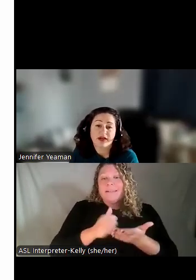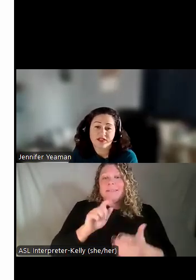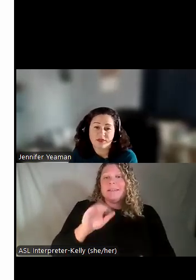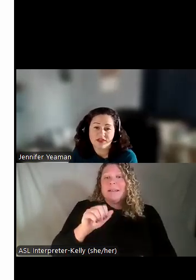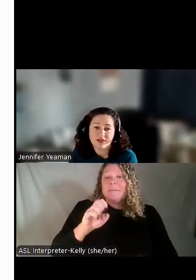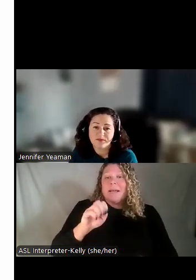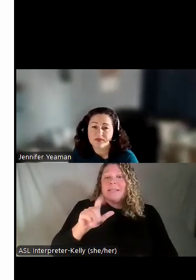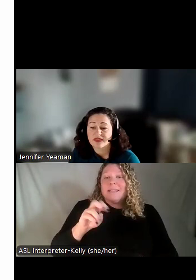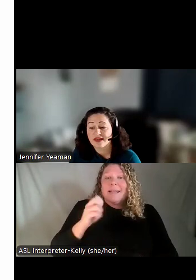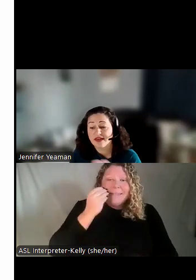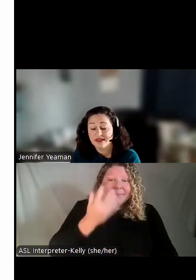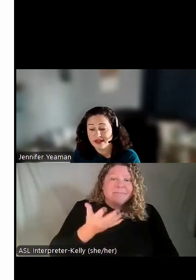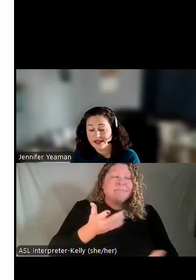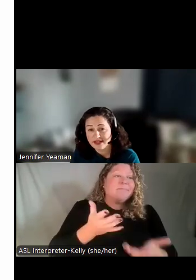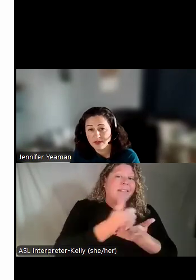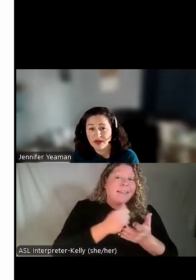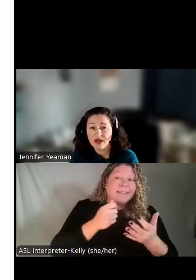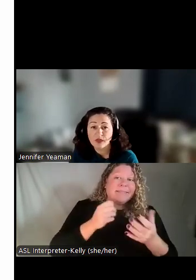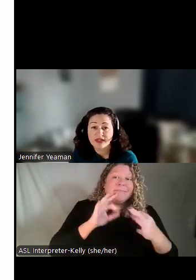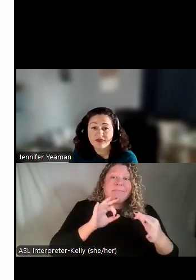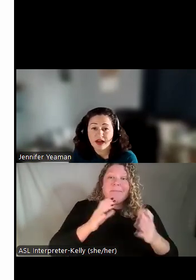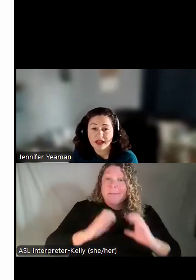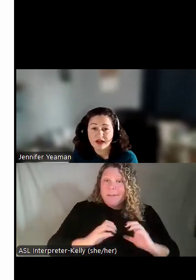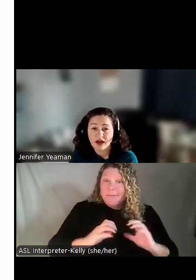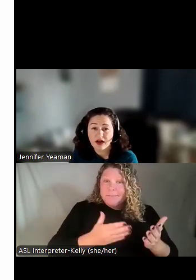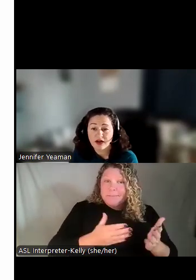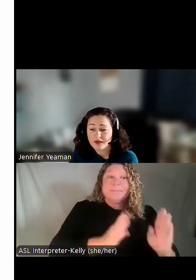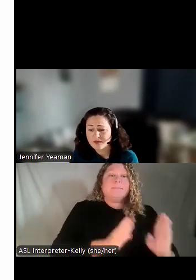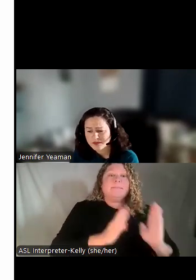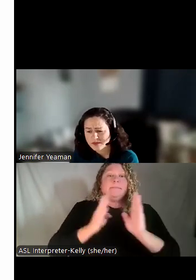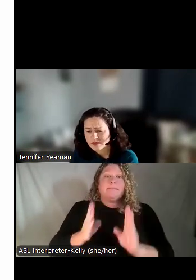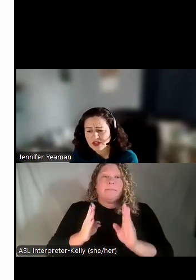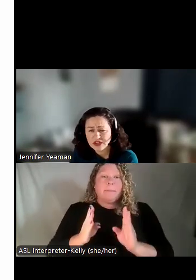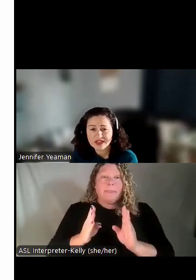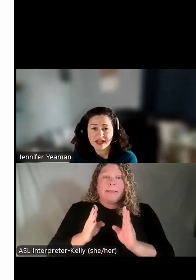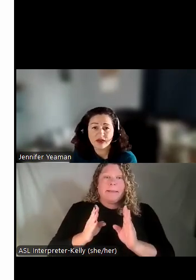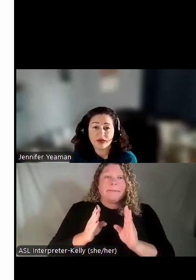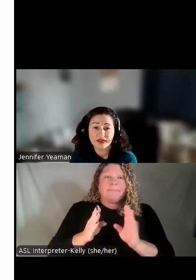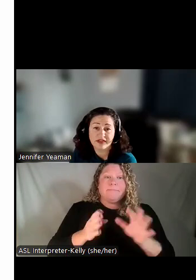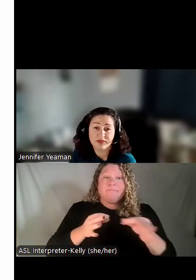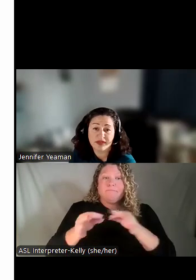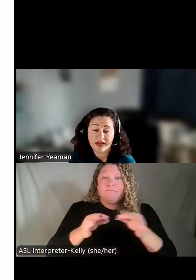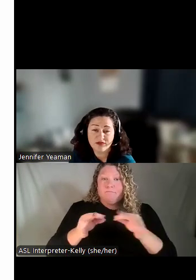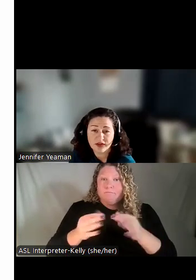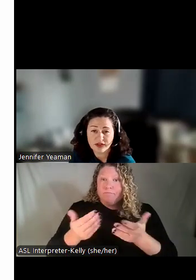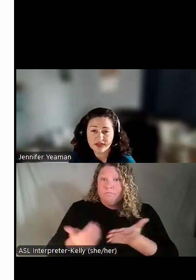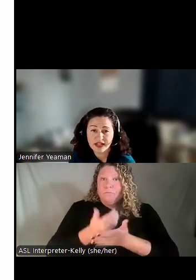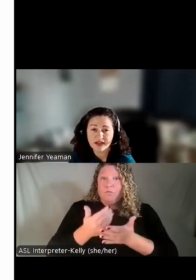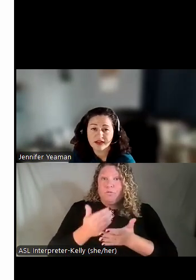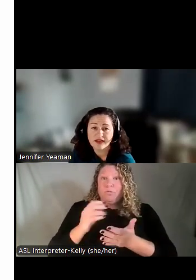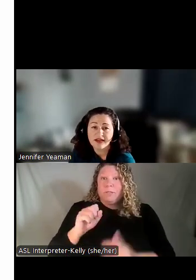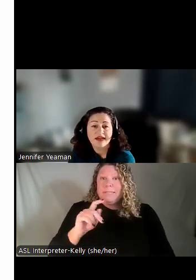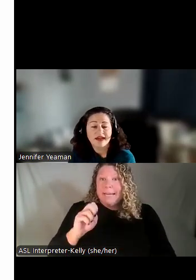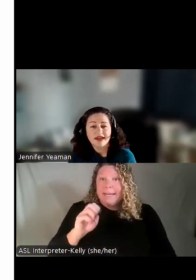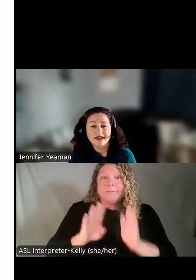feedback from our customers. In the next step, we define our new state or develop a plan for our new